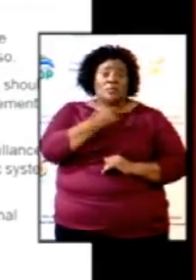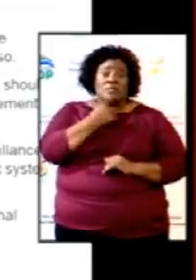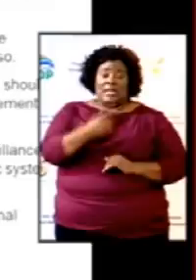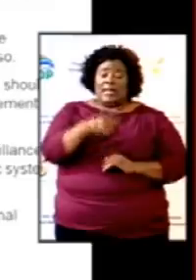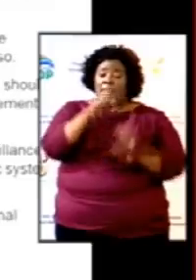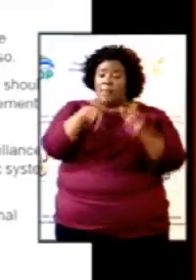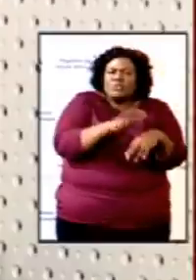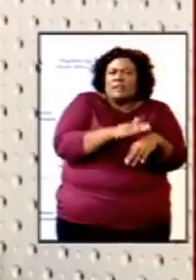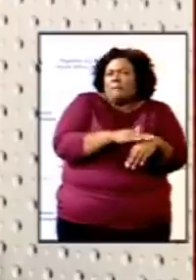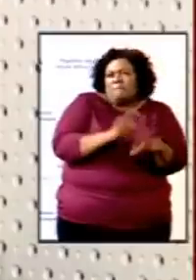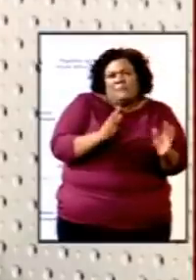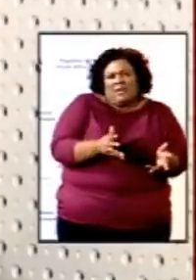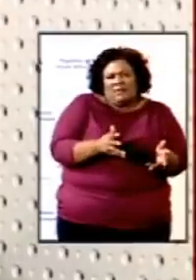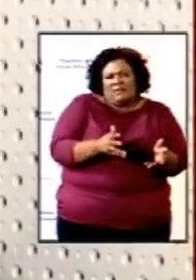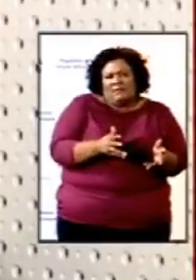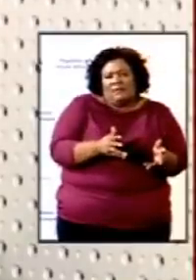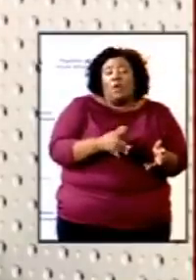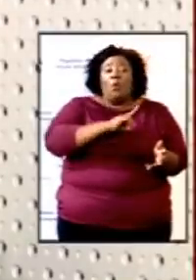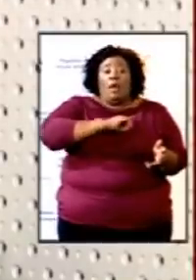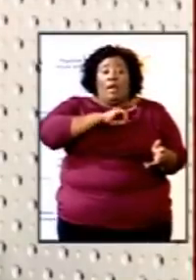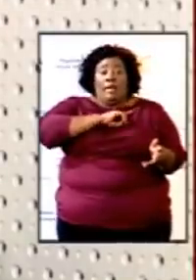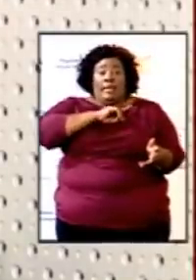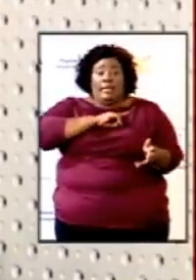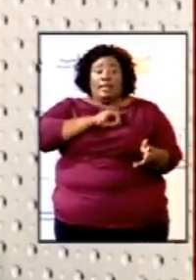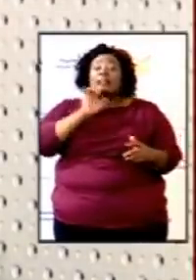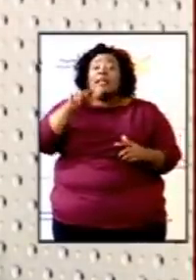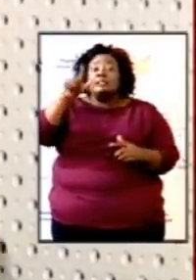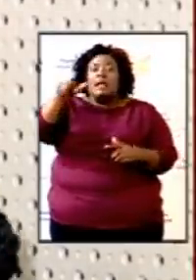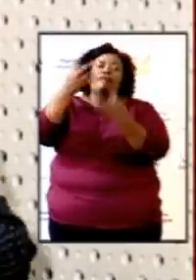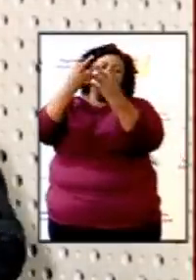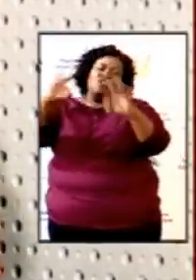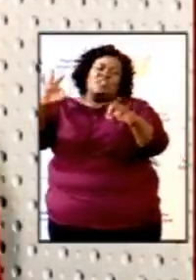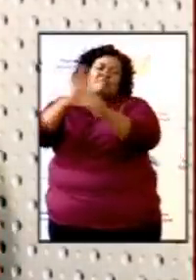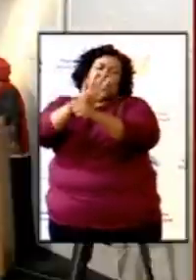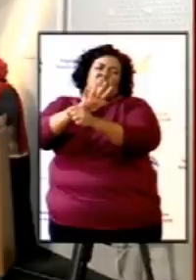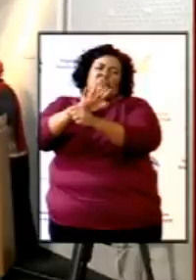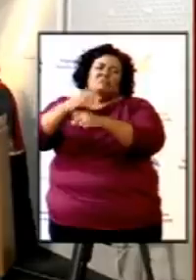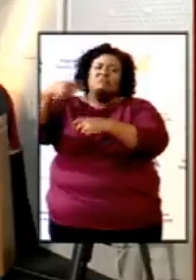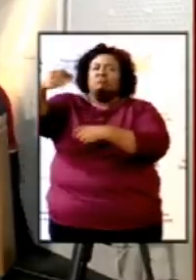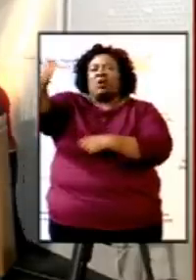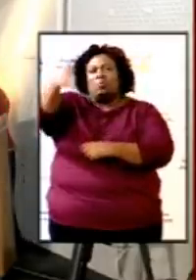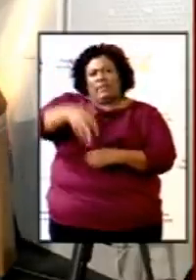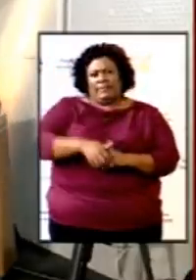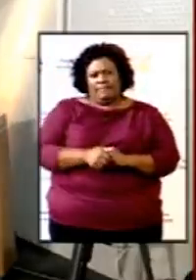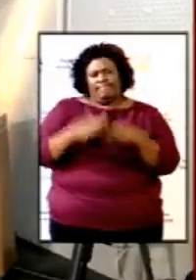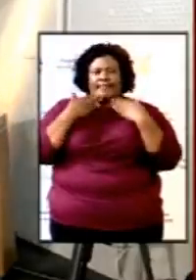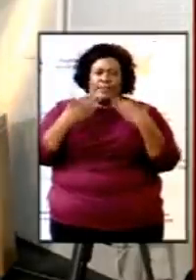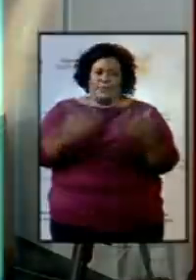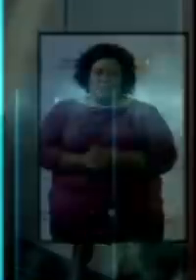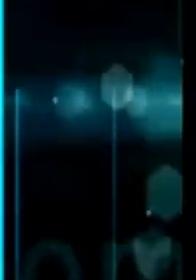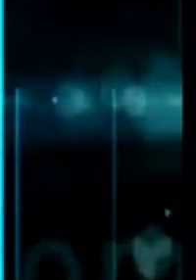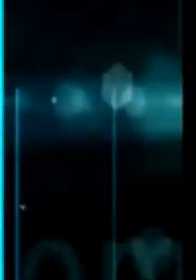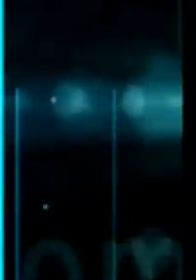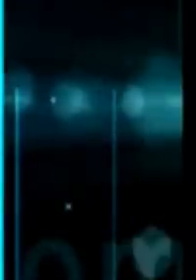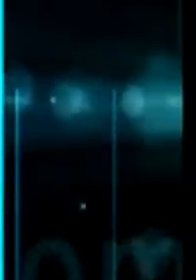instance, to buy clothes for your son or your daughter or any of your kids for this winter period. Certain schools will be reopening in an incremental